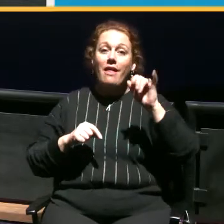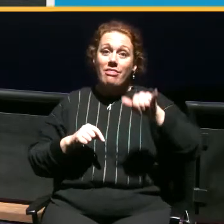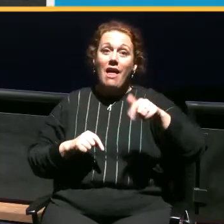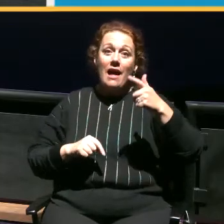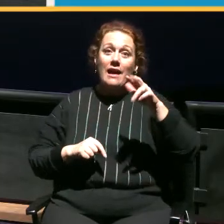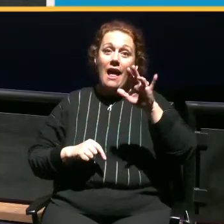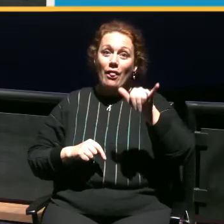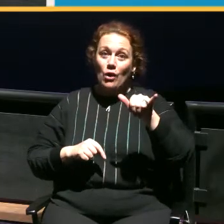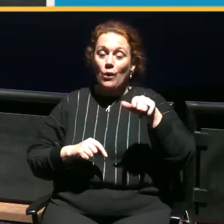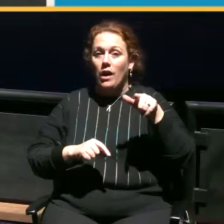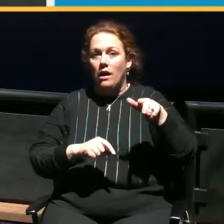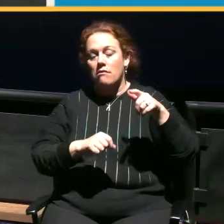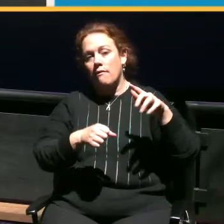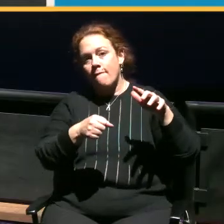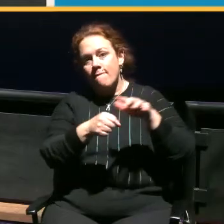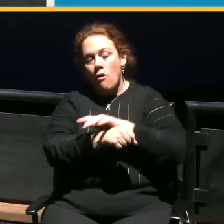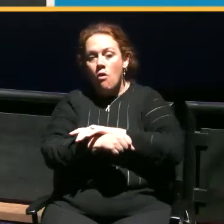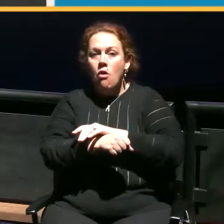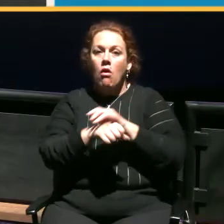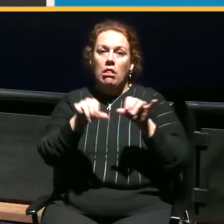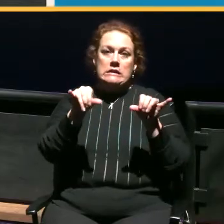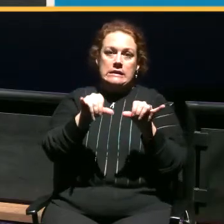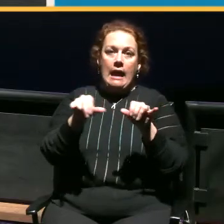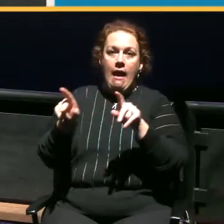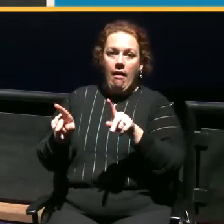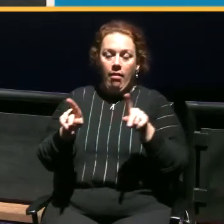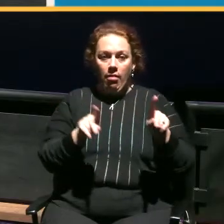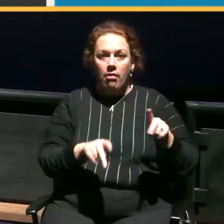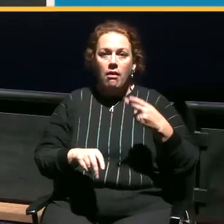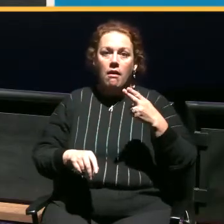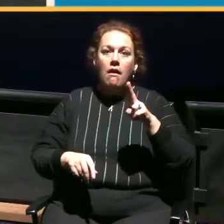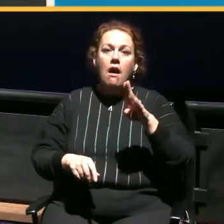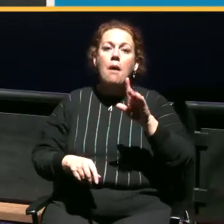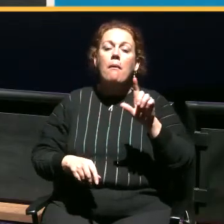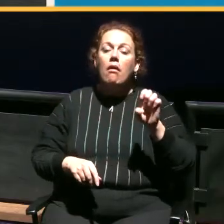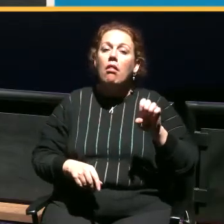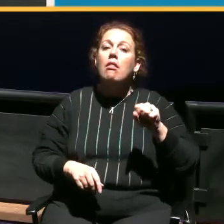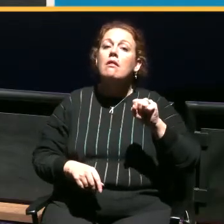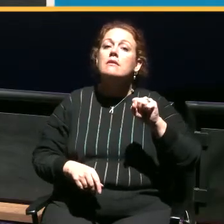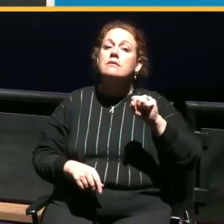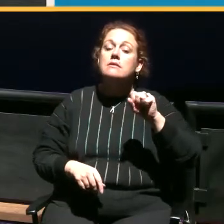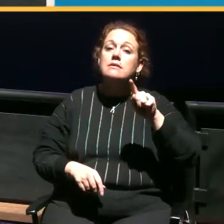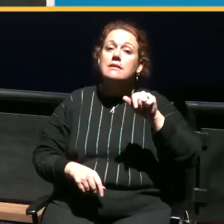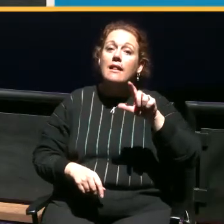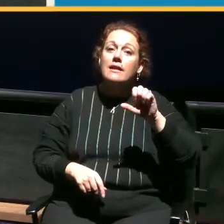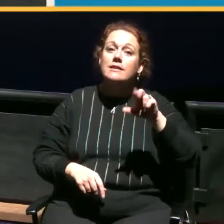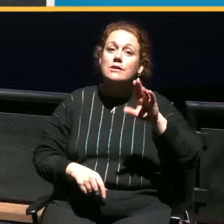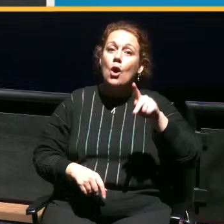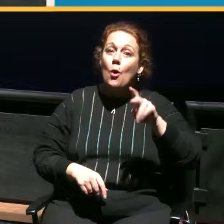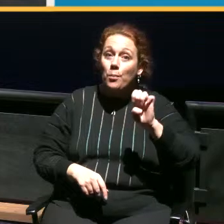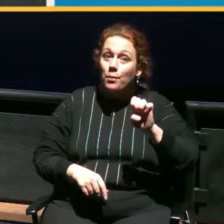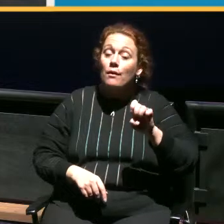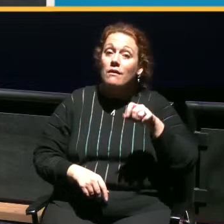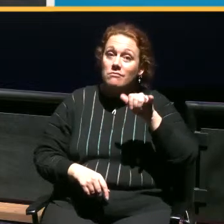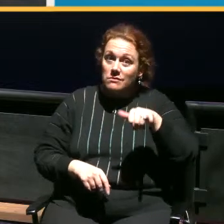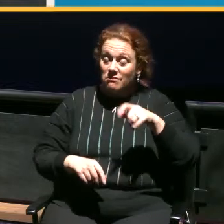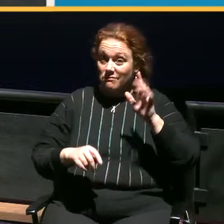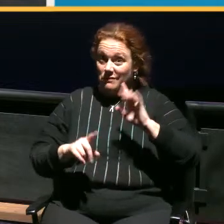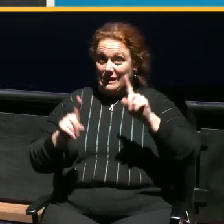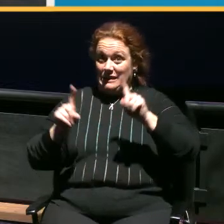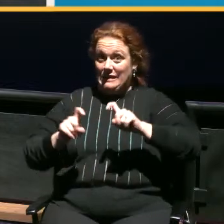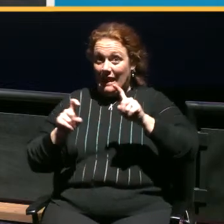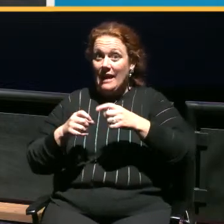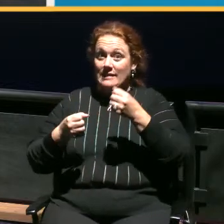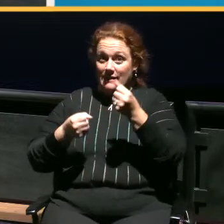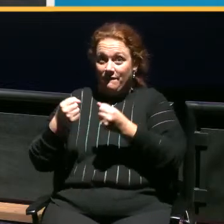gallery is the full-scale Hubble Space Telescope. It was a structural dynamic test vehicle used for